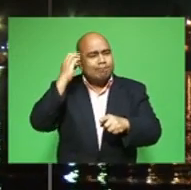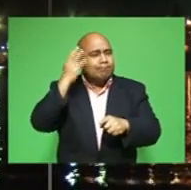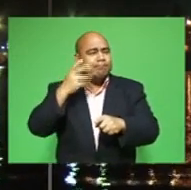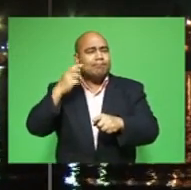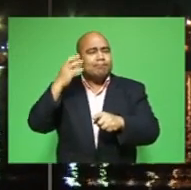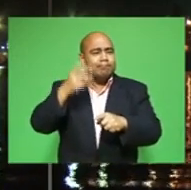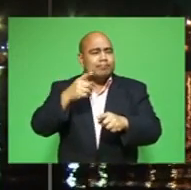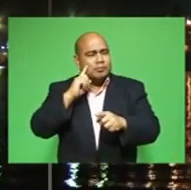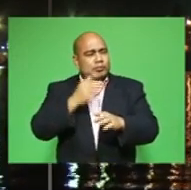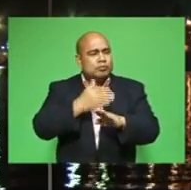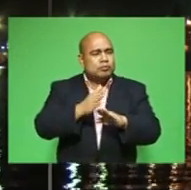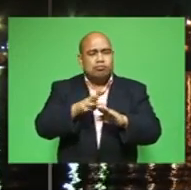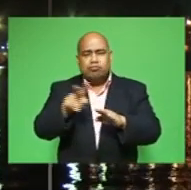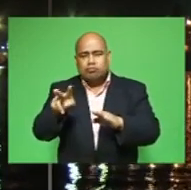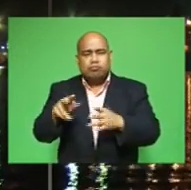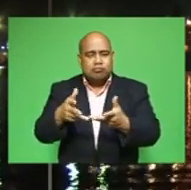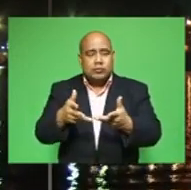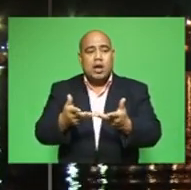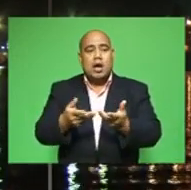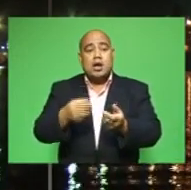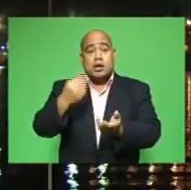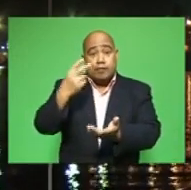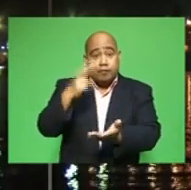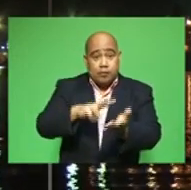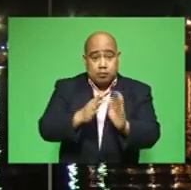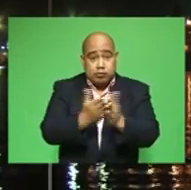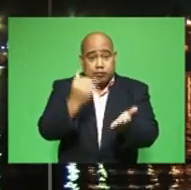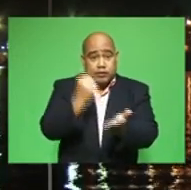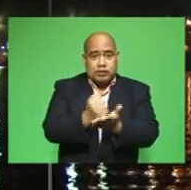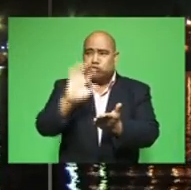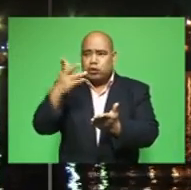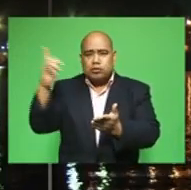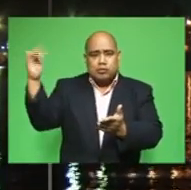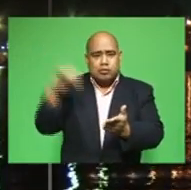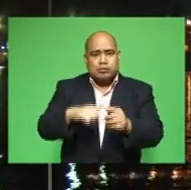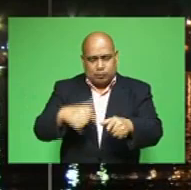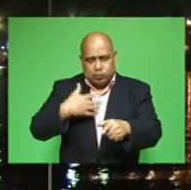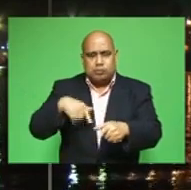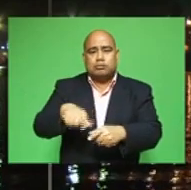for investors and expatriates, and this they have been answered.